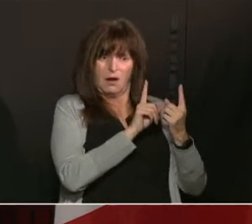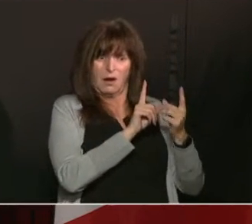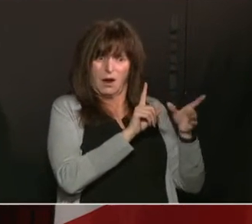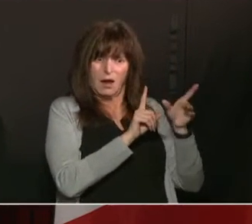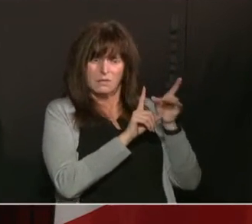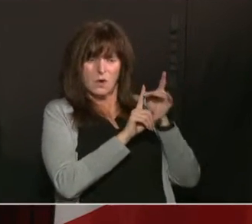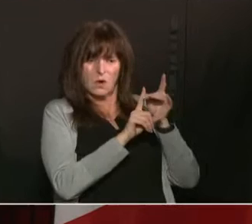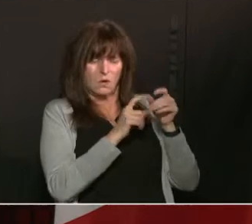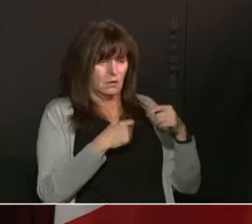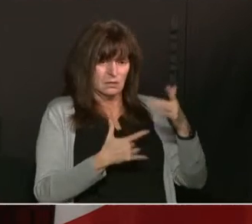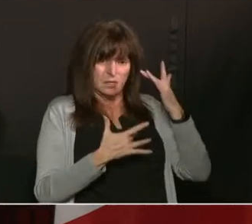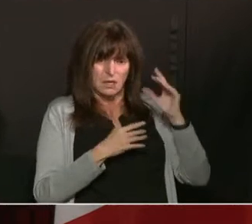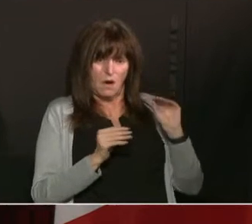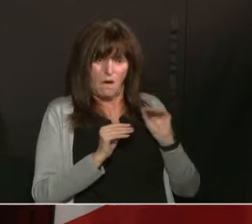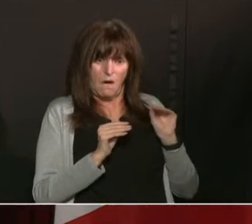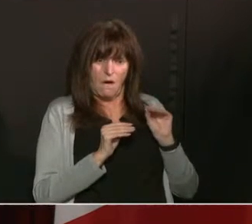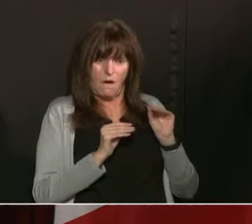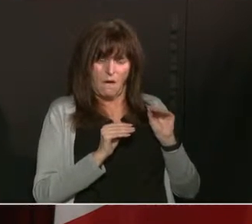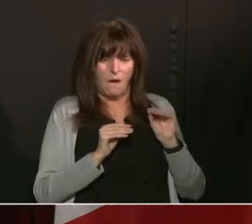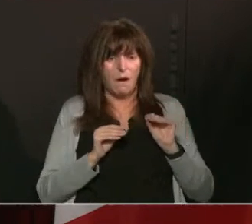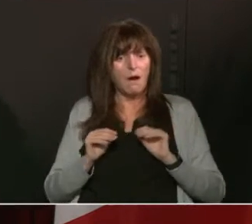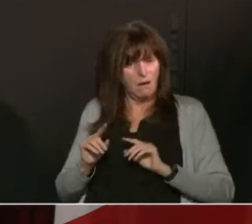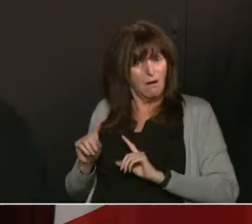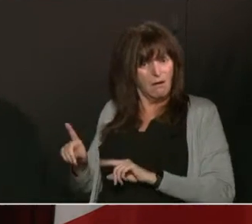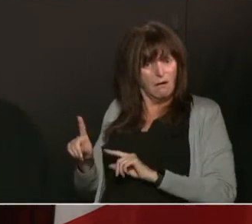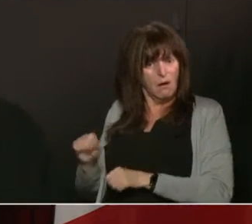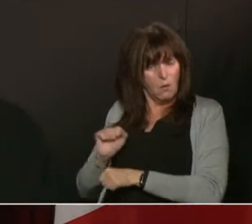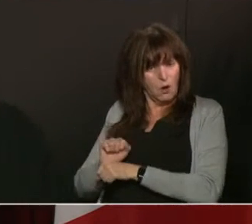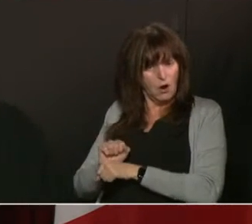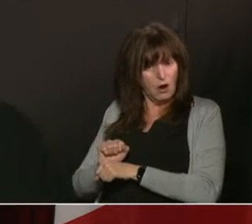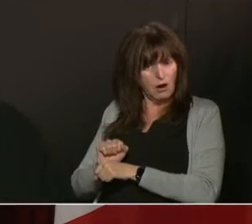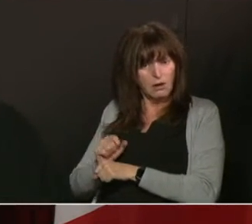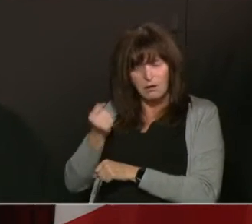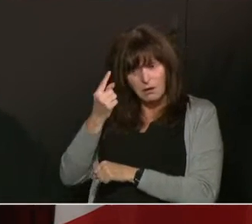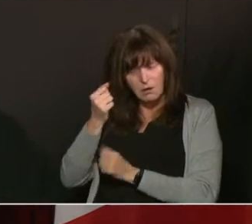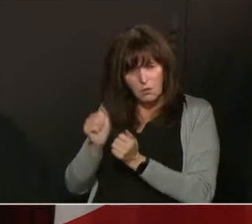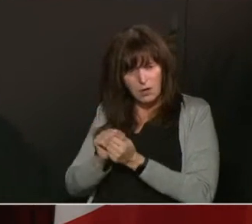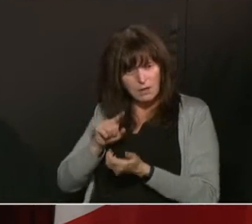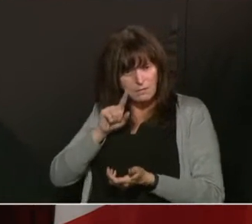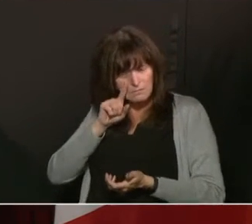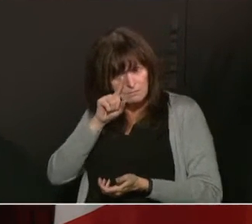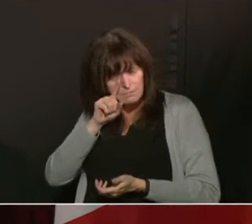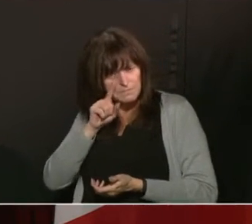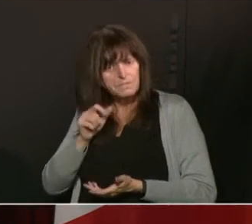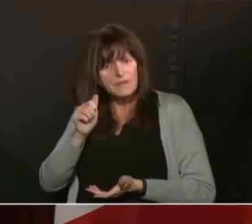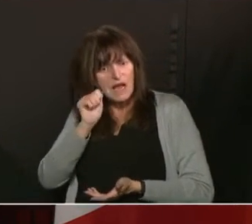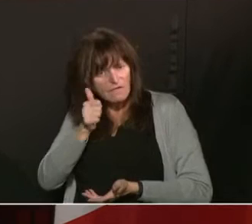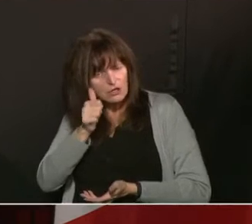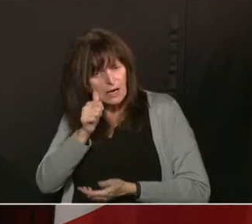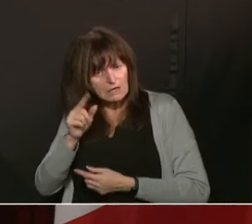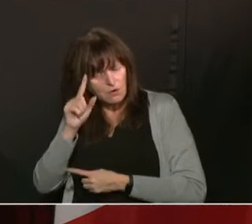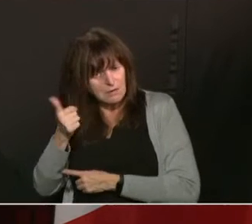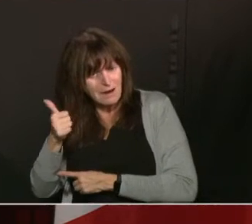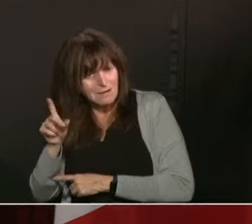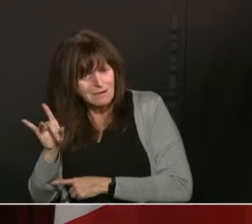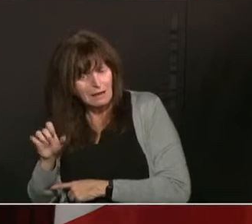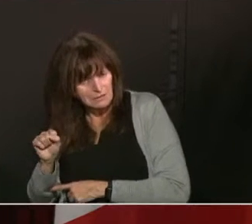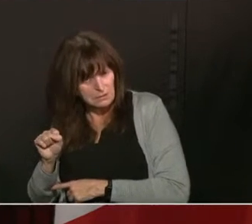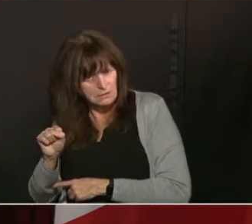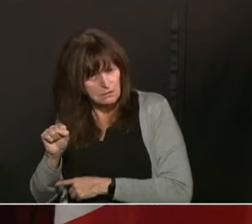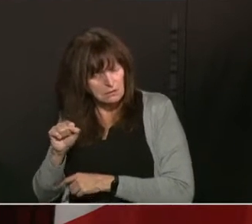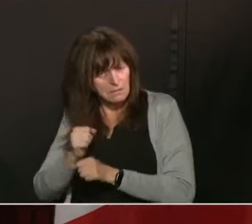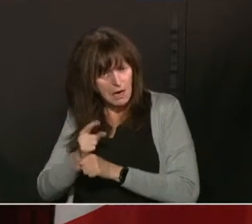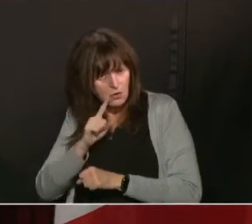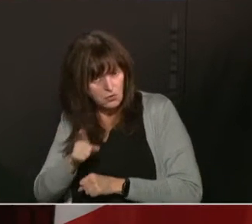days if they came to work for that whole series, to ensure that, number one, they can't transmit the virus in the workplace, but they're safe to